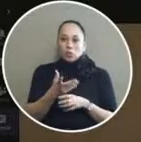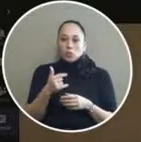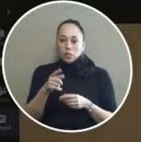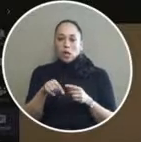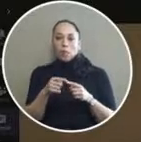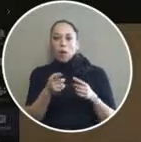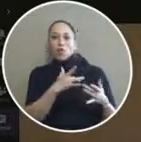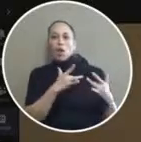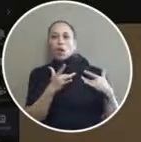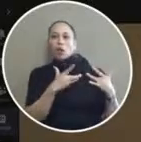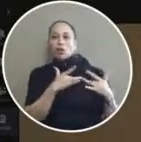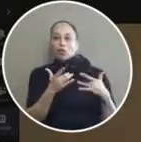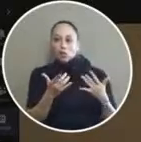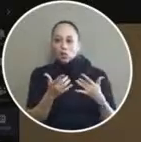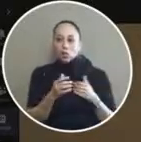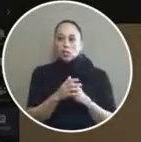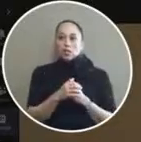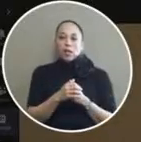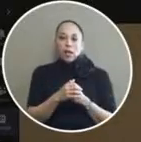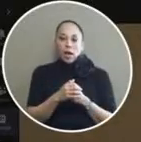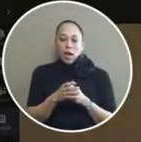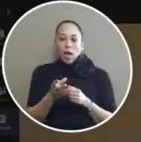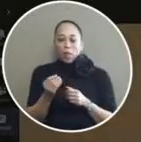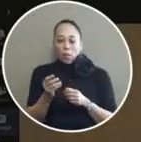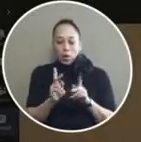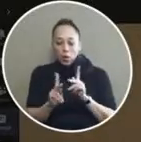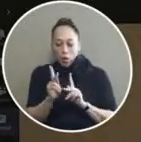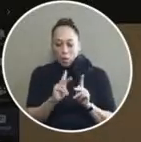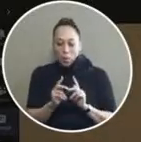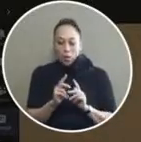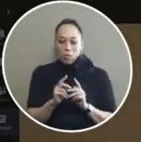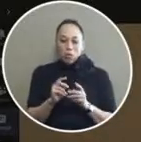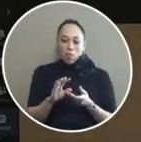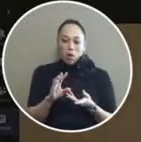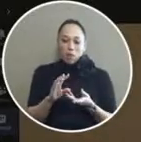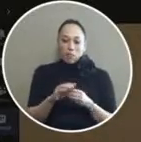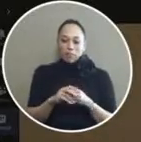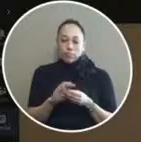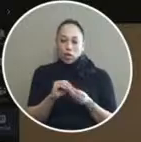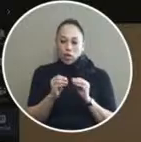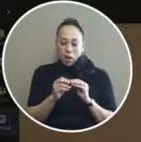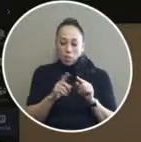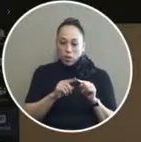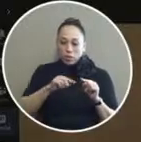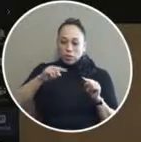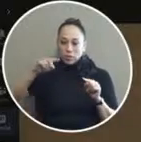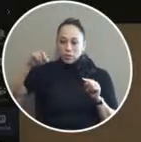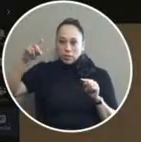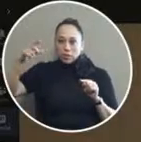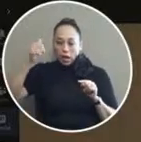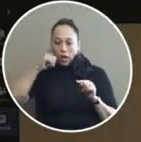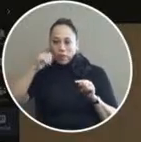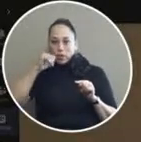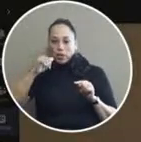concern about it. I've heard from a lot of constituents with the fact that our numbers are spiking and rising day after